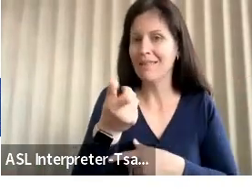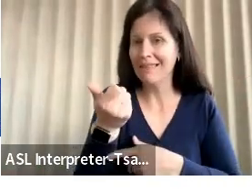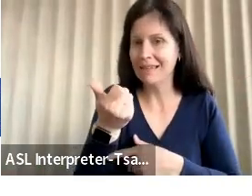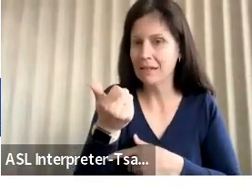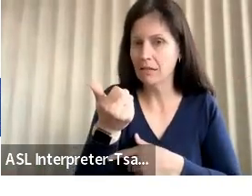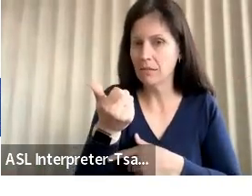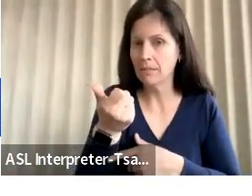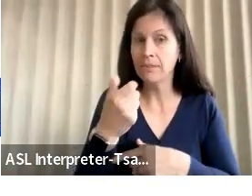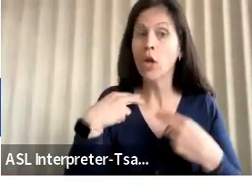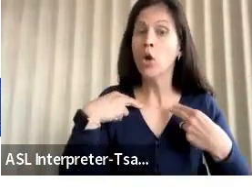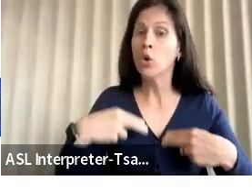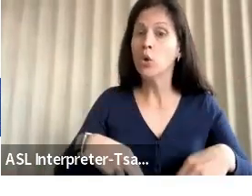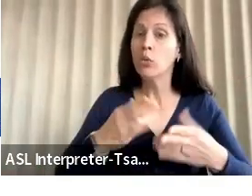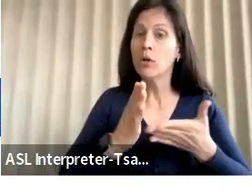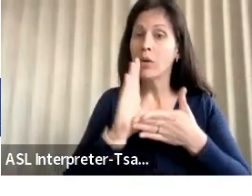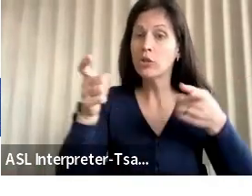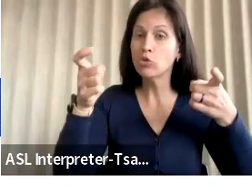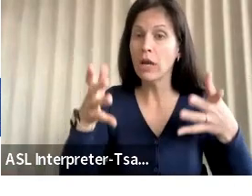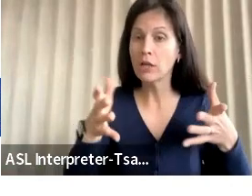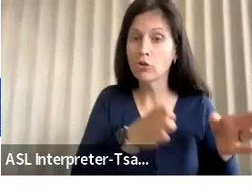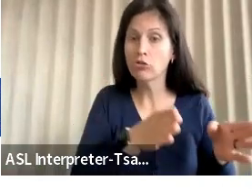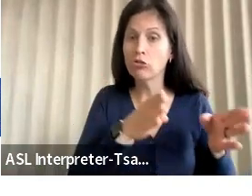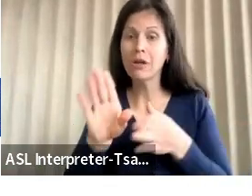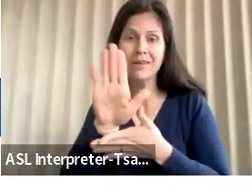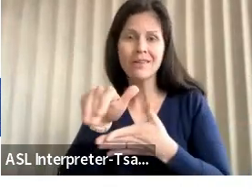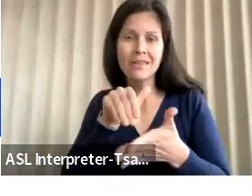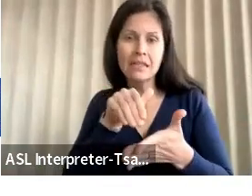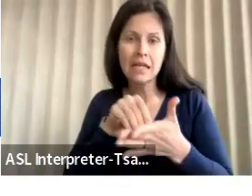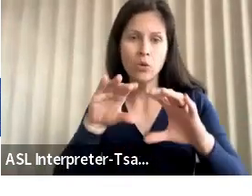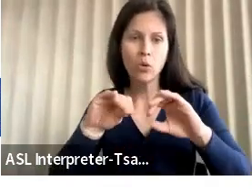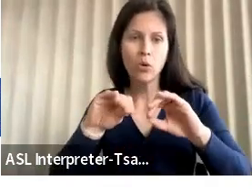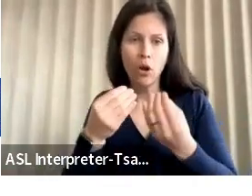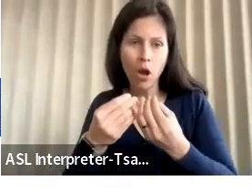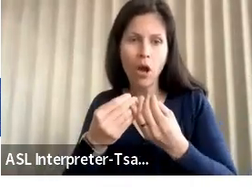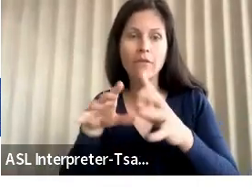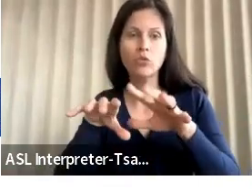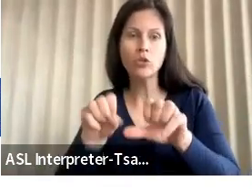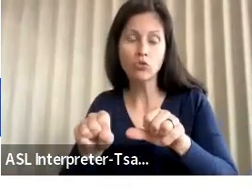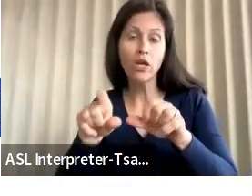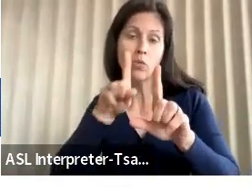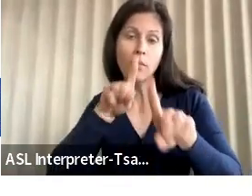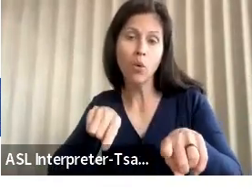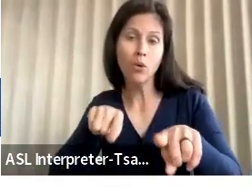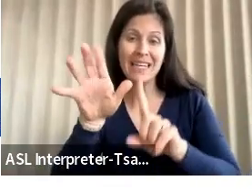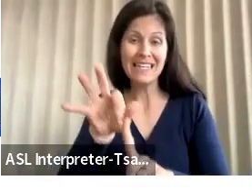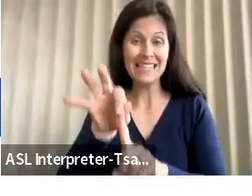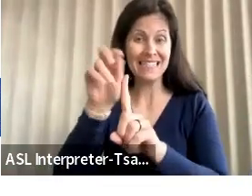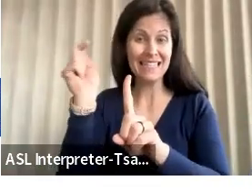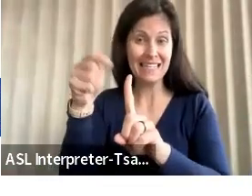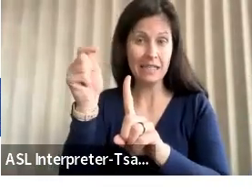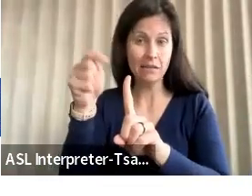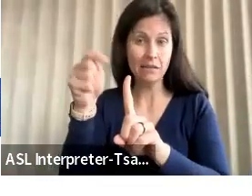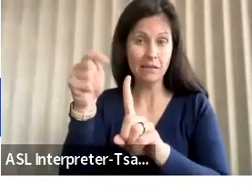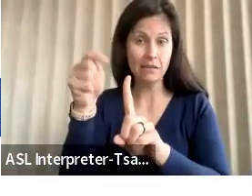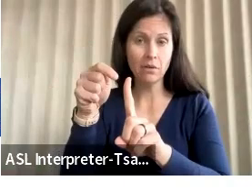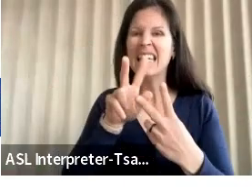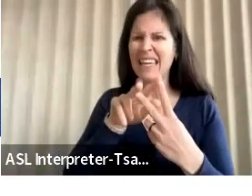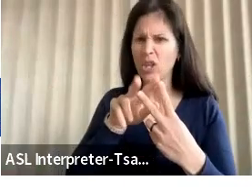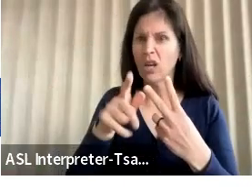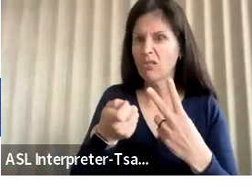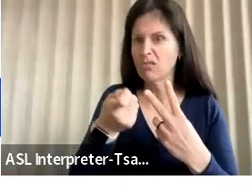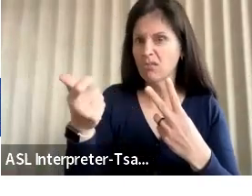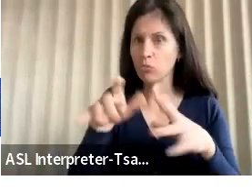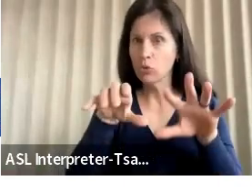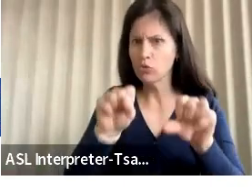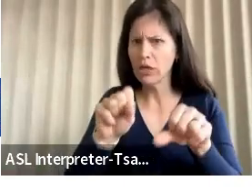Rights Director and the Central Office Restraint Reporting designee can delete a restraint